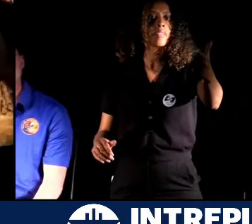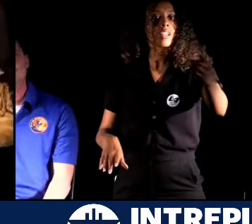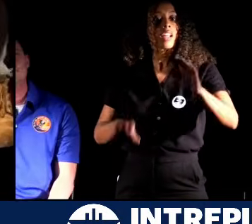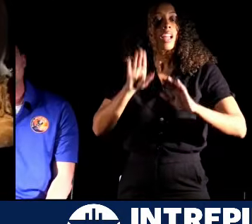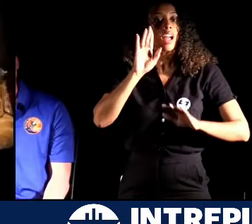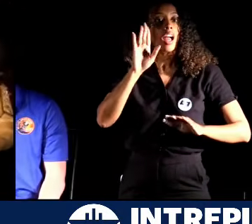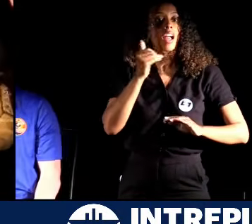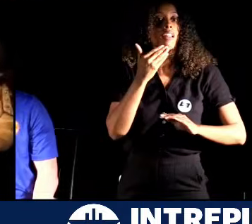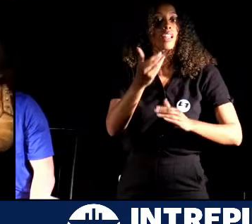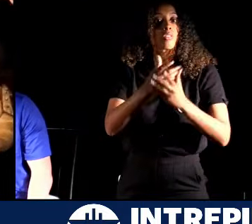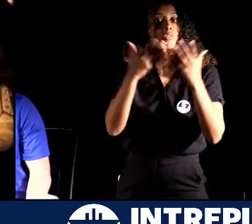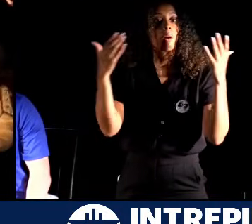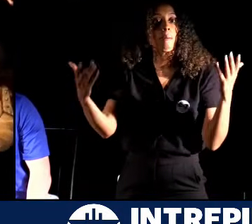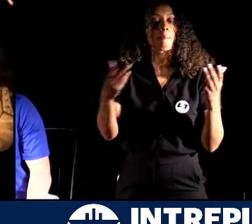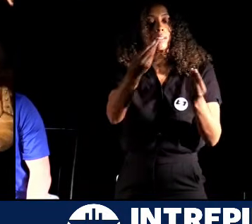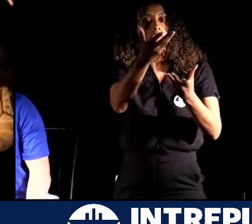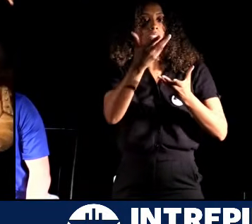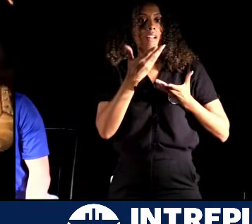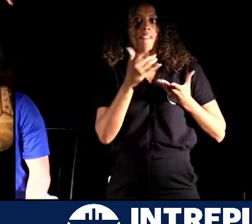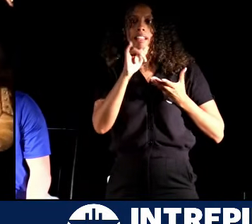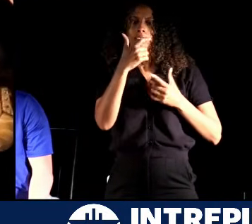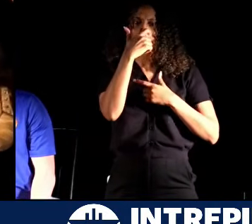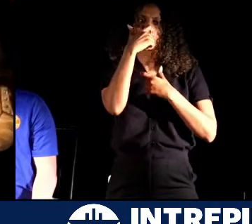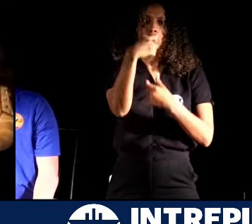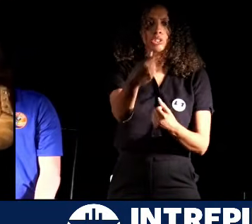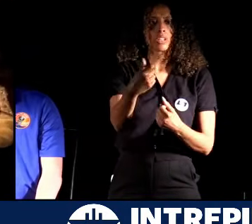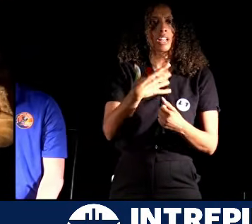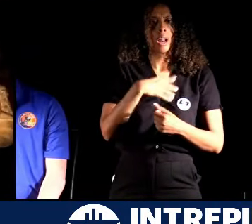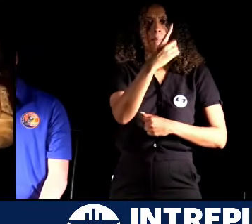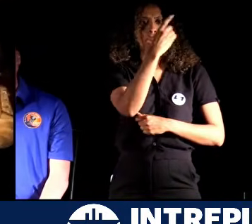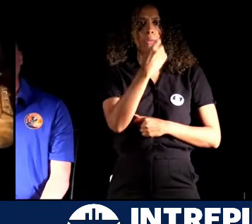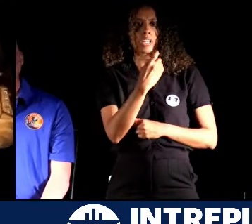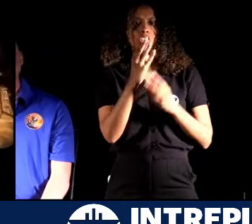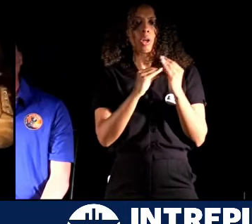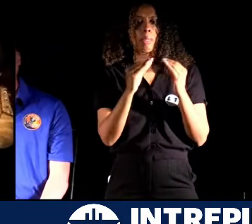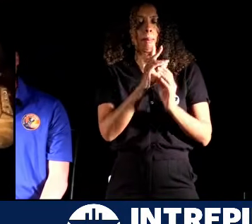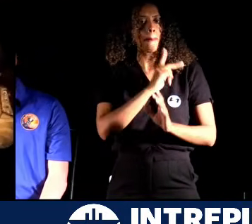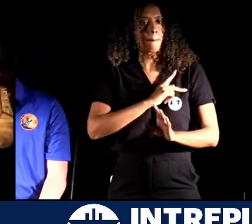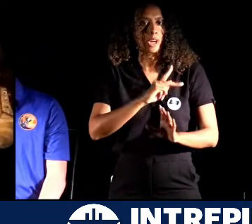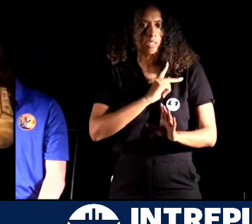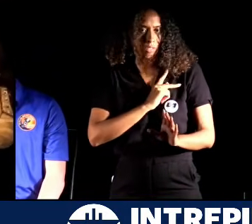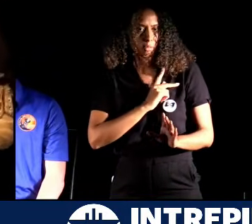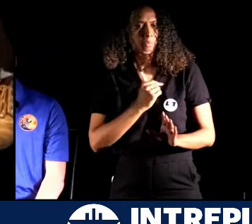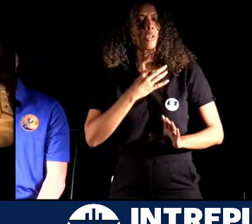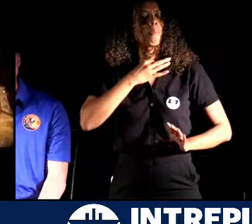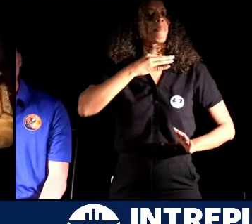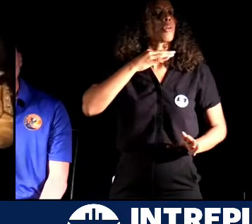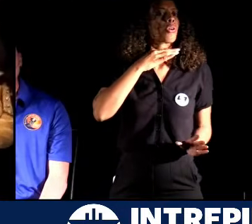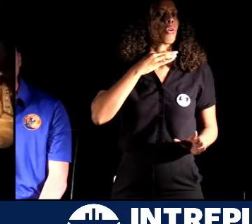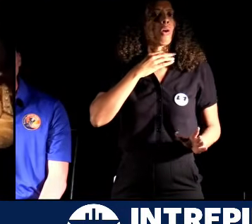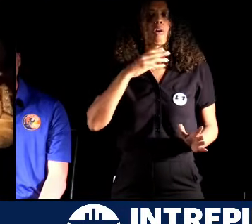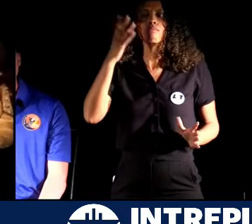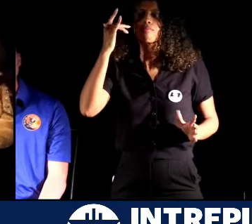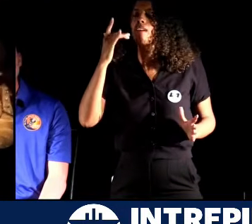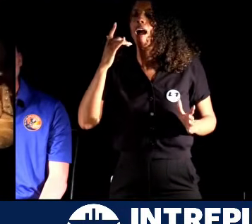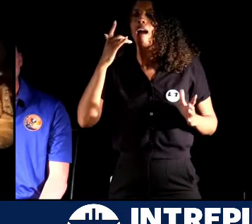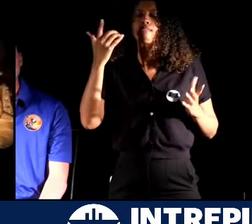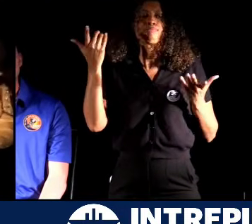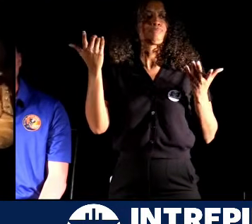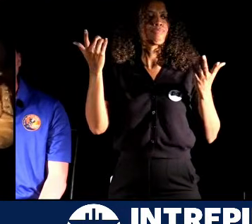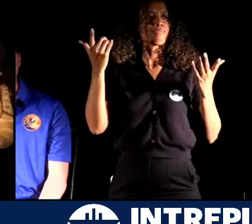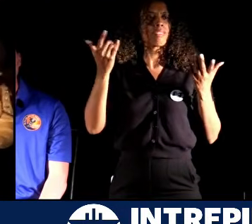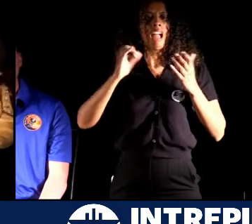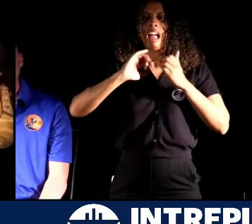Hi, thanks so much for sharing all that. Really super interesting. My question is a little bit more personal, so I'm curious what sparked your interest in astronomy,